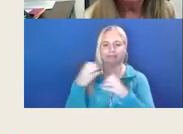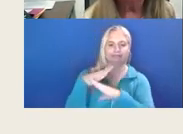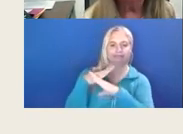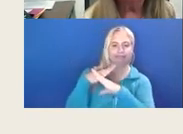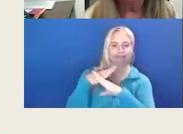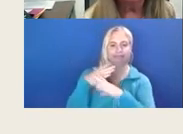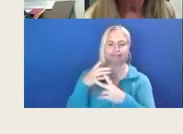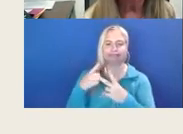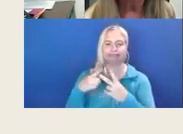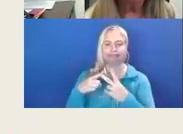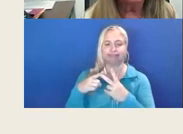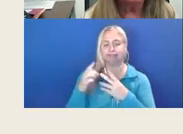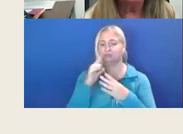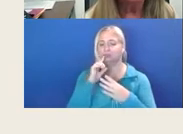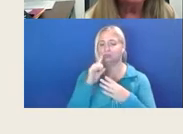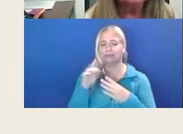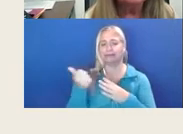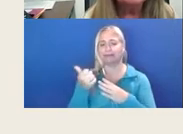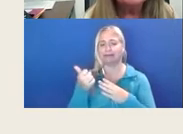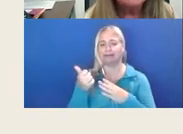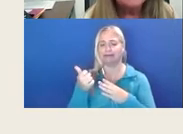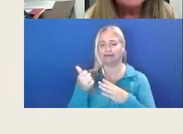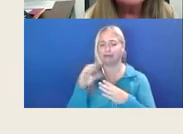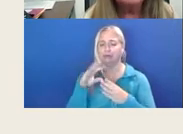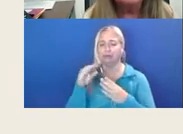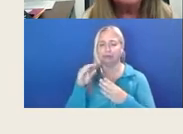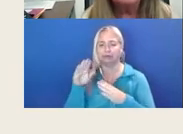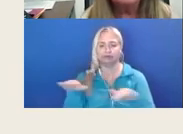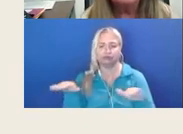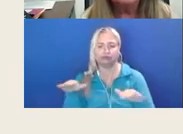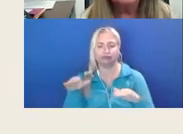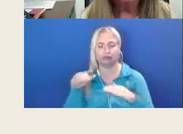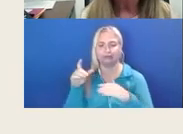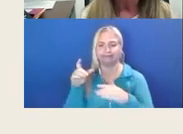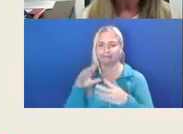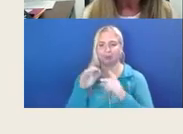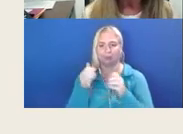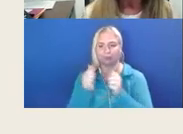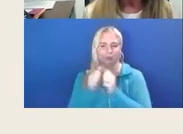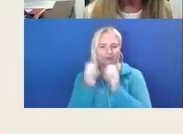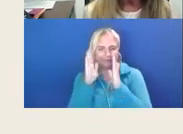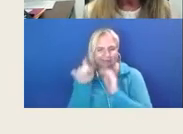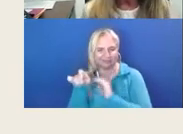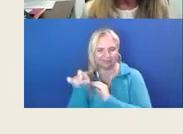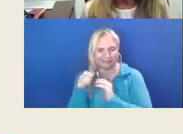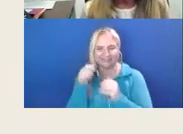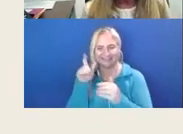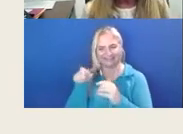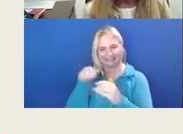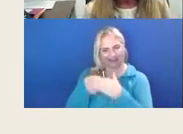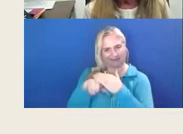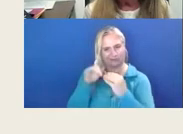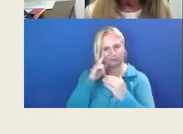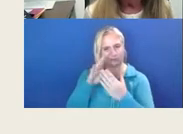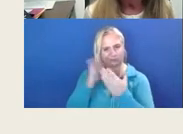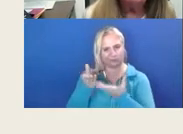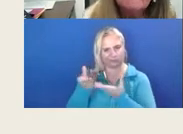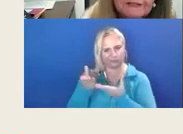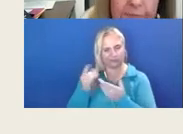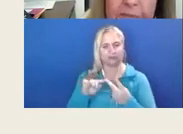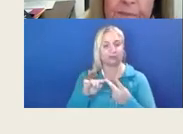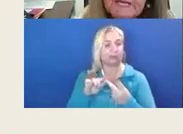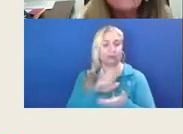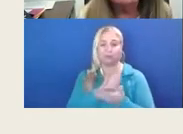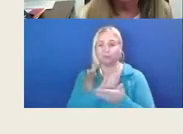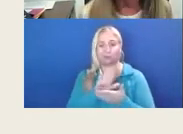where a lot of the children with attentional needs access services. But here the parents saying the school district had failed to